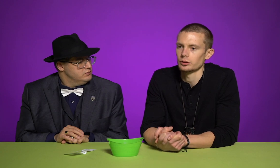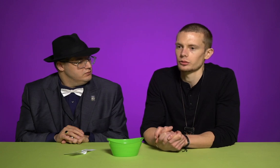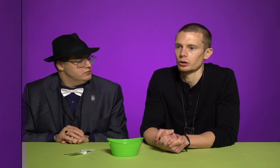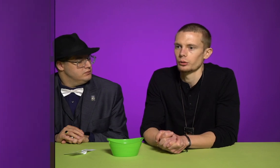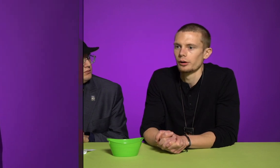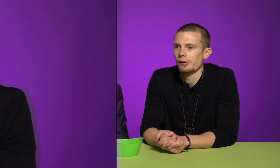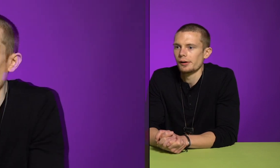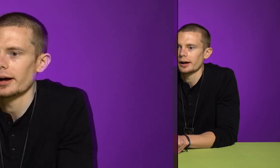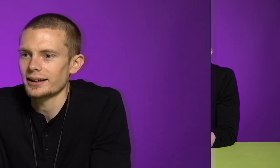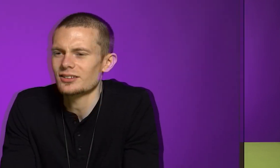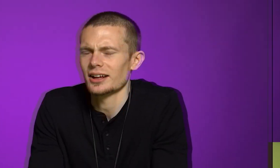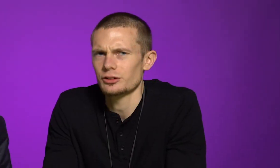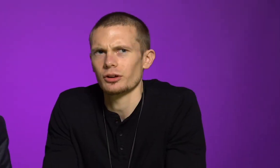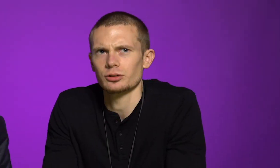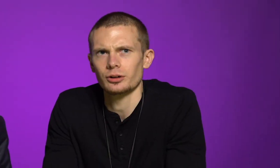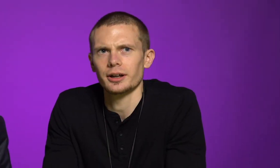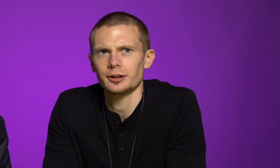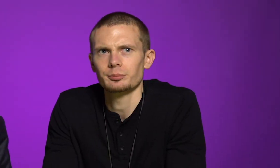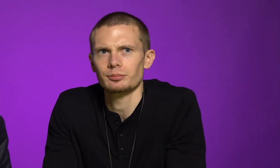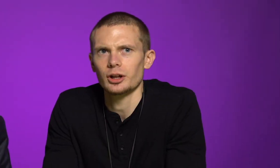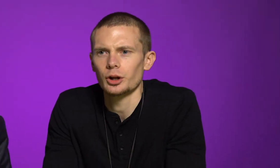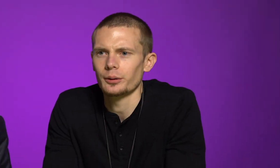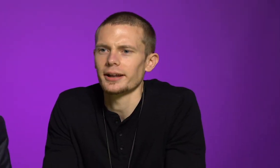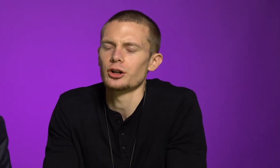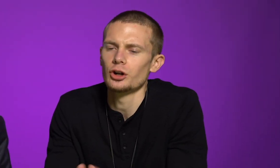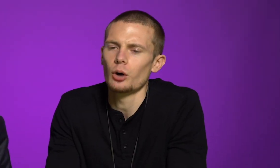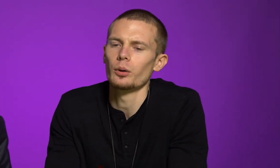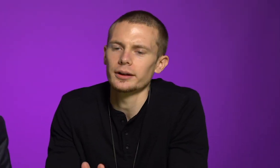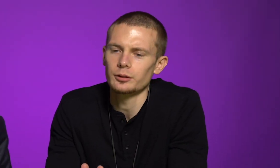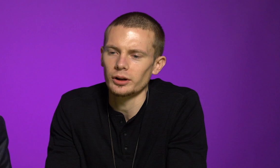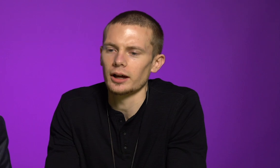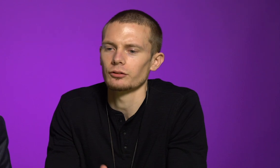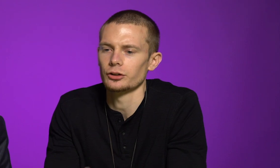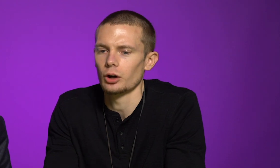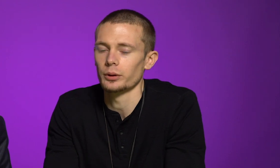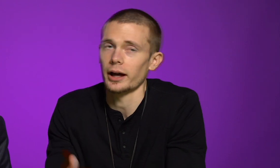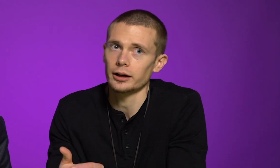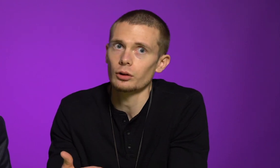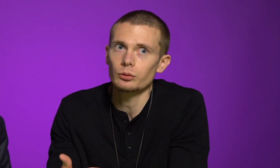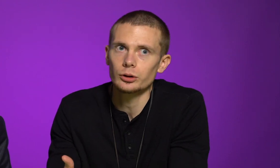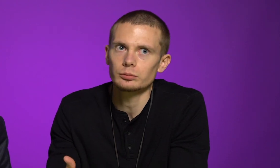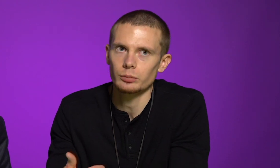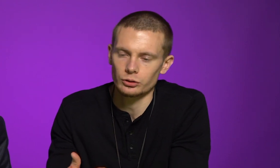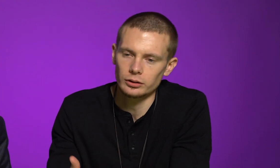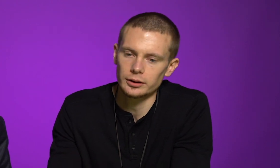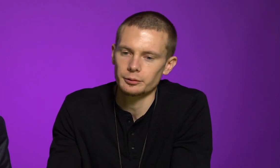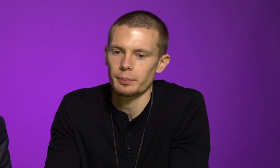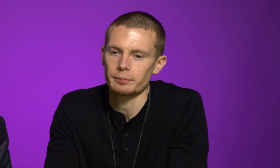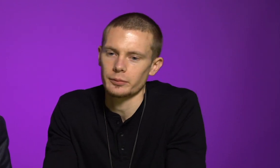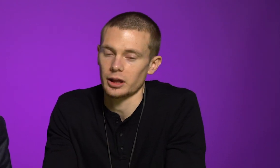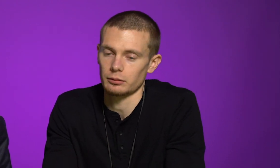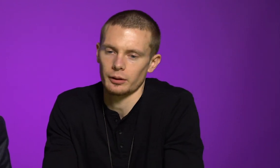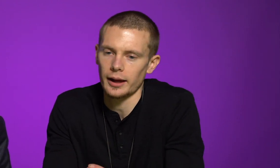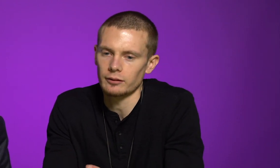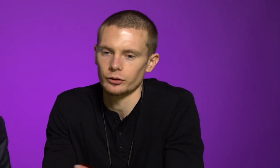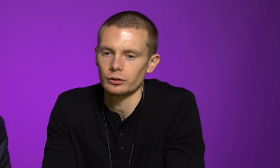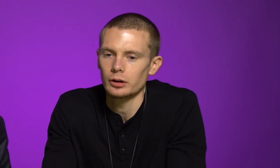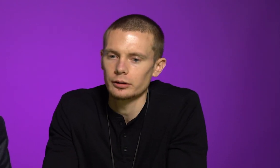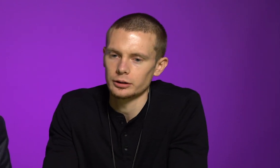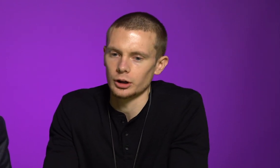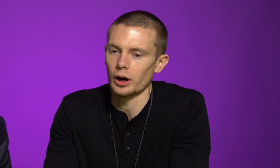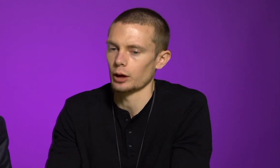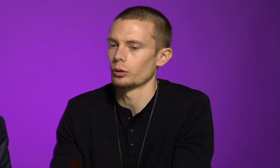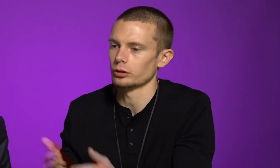it themselves. So I guess that's frustrating, knowing that no one will ever know what I go through personally,